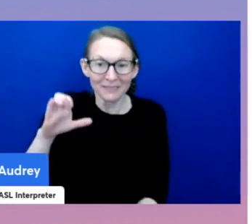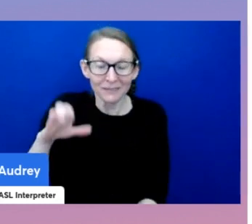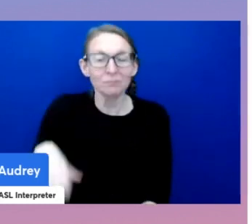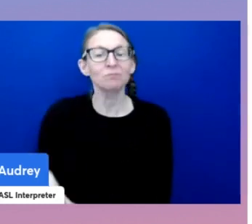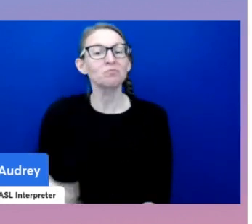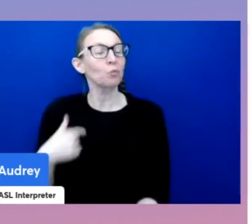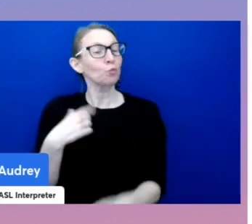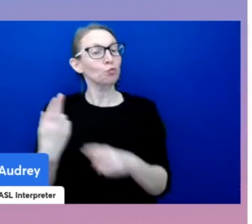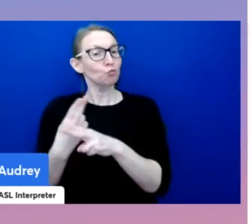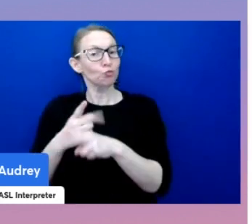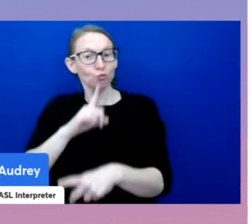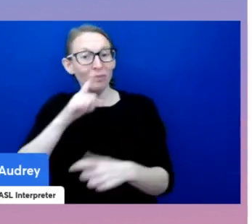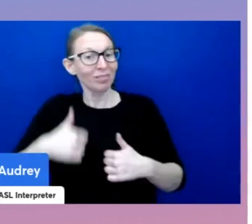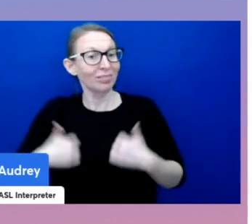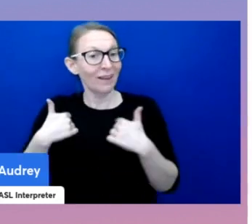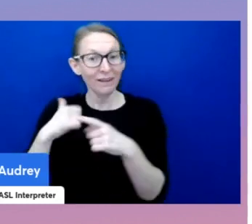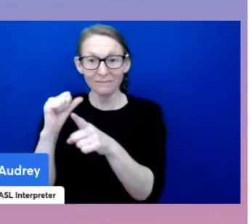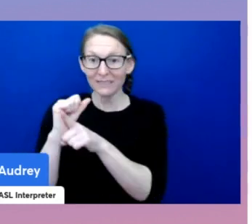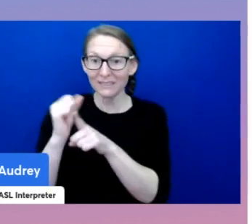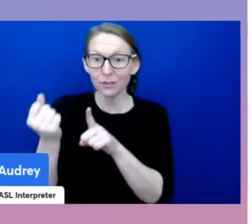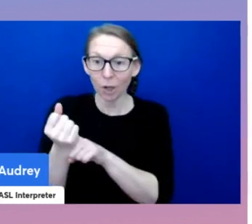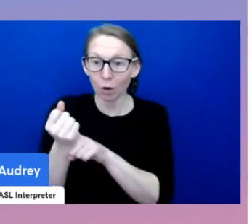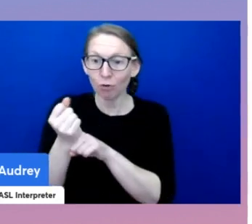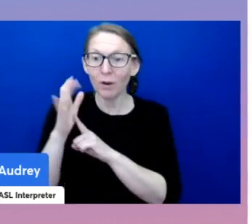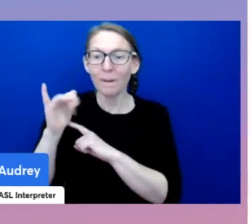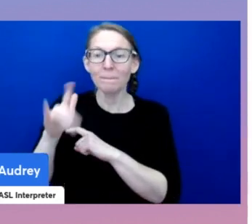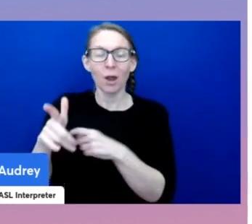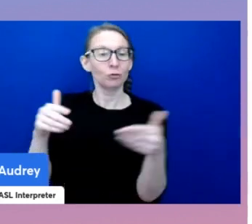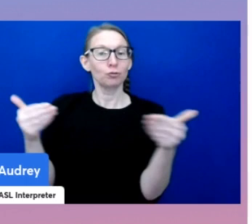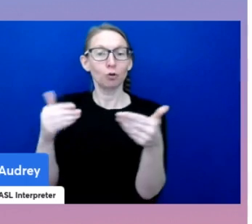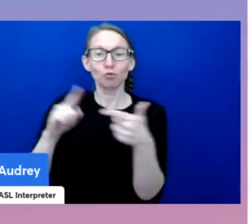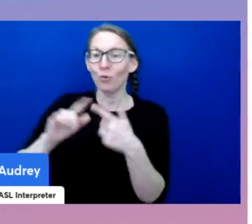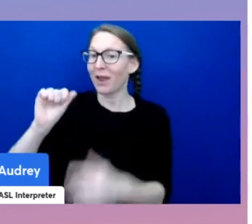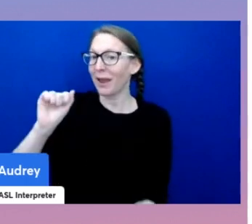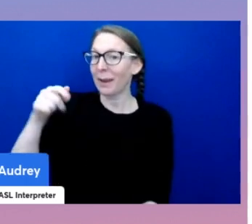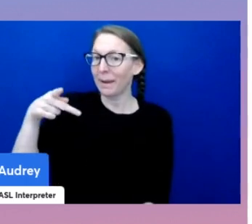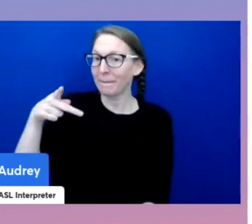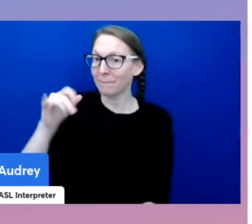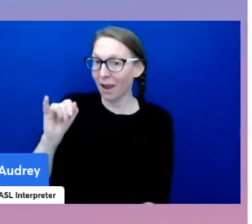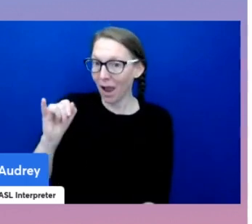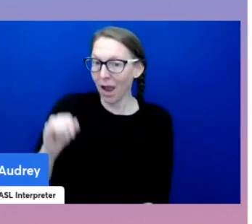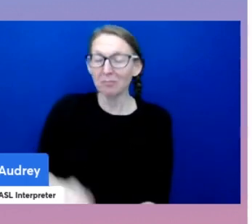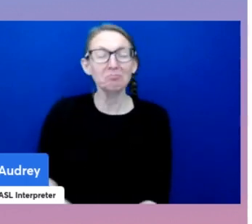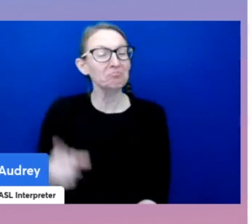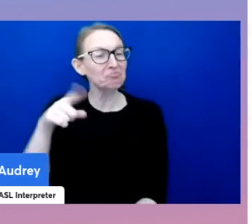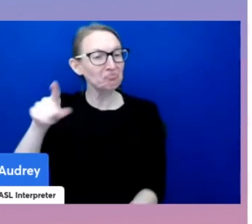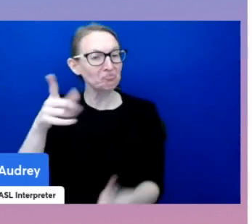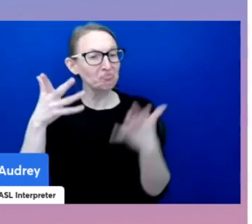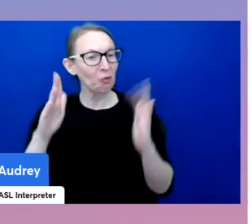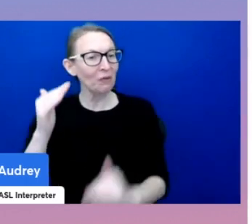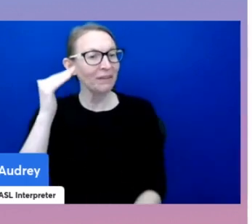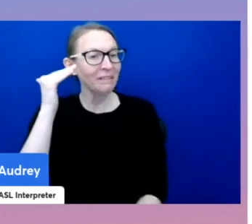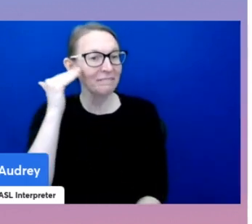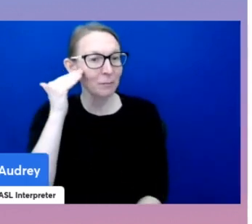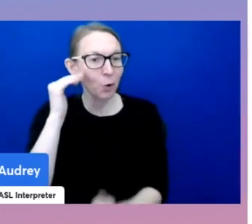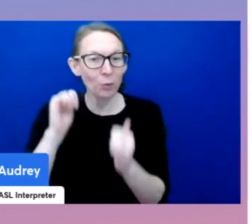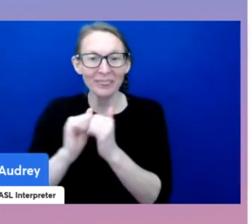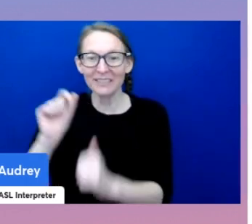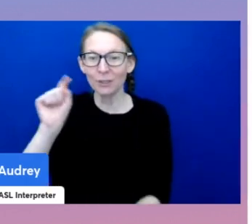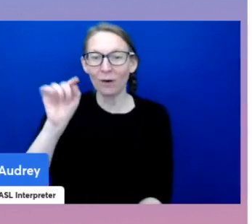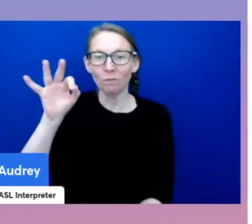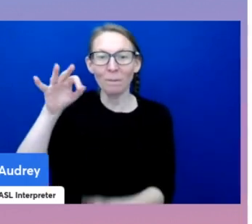life scenario to provide an introduction to the API. If you're already familiar with the Terraform Cloud